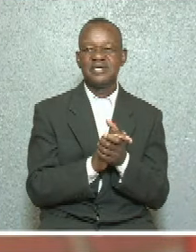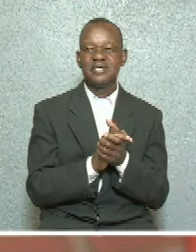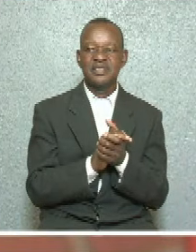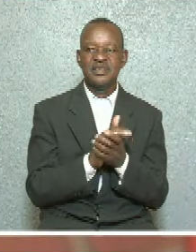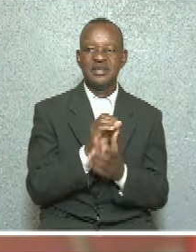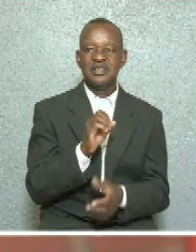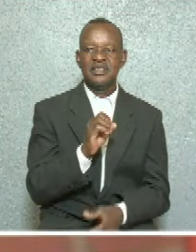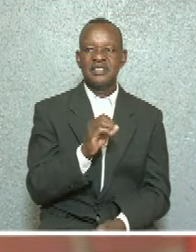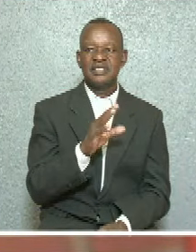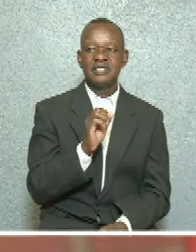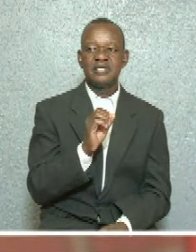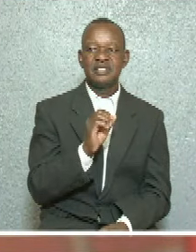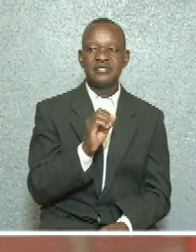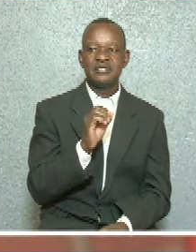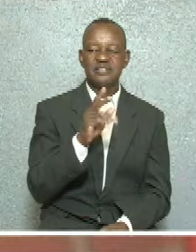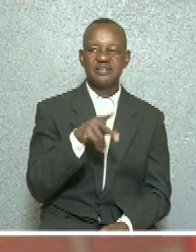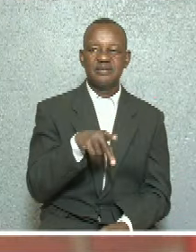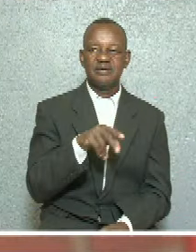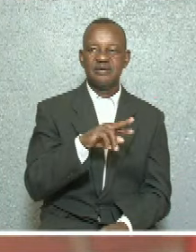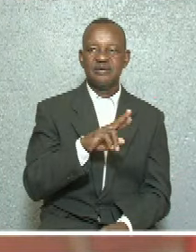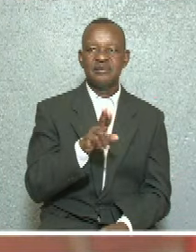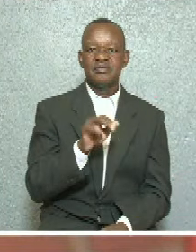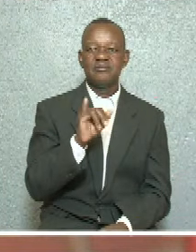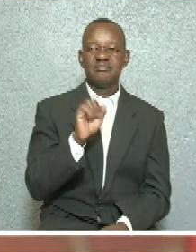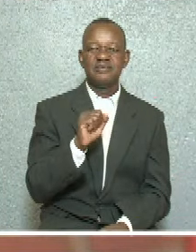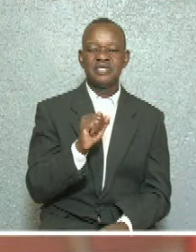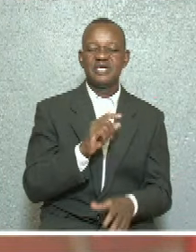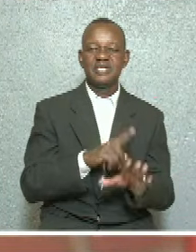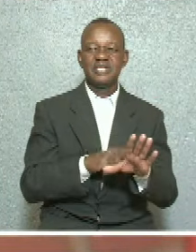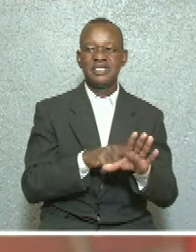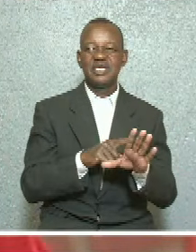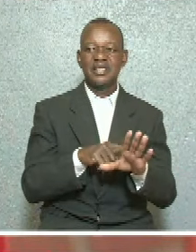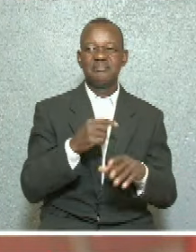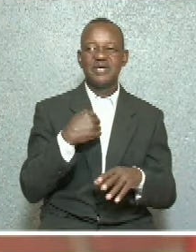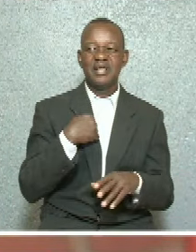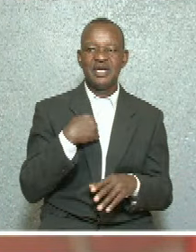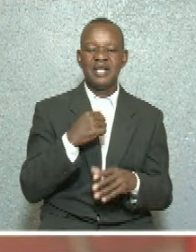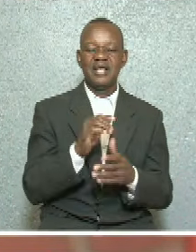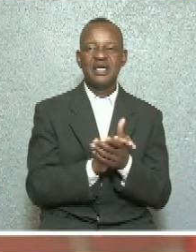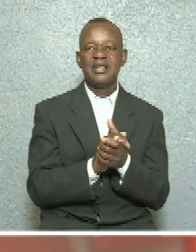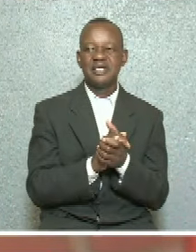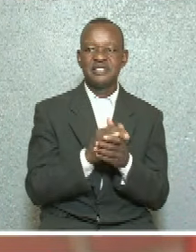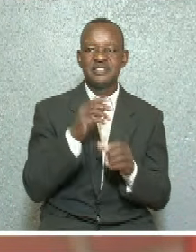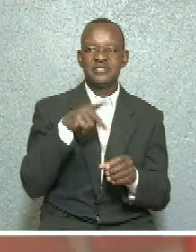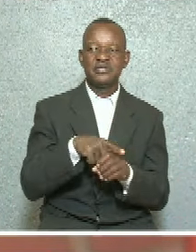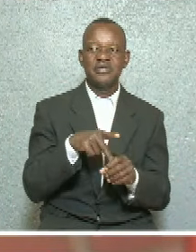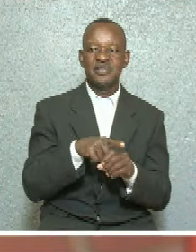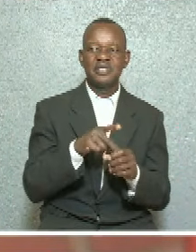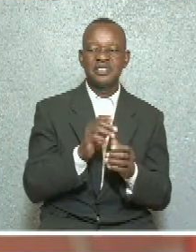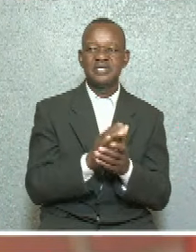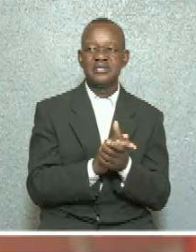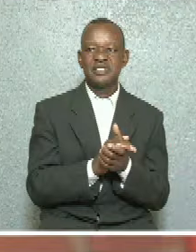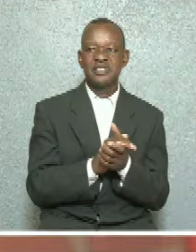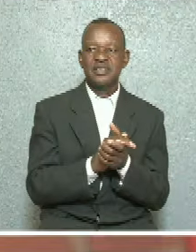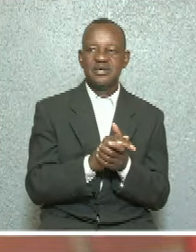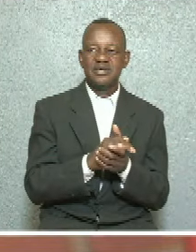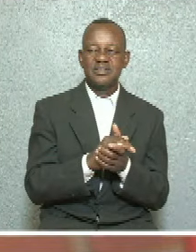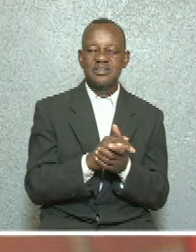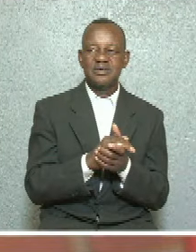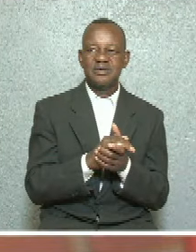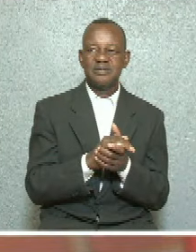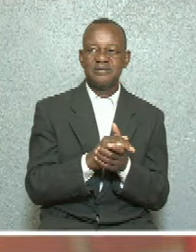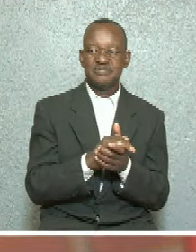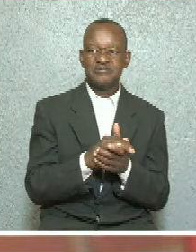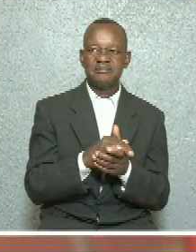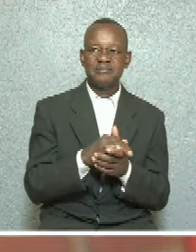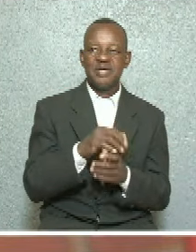I joined Pay. And for 2 years, since my grade 8 and grade 9 year, every time we take the bus together, you know, she would get off somewhere nearby so she can